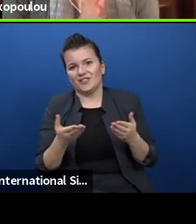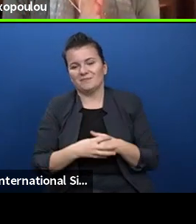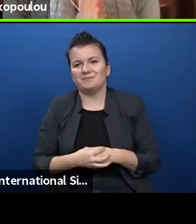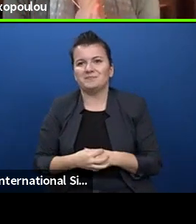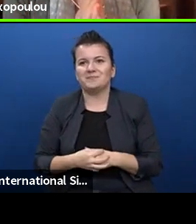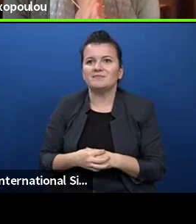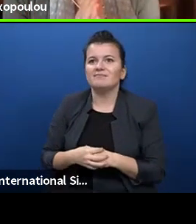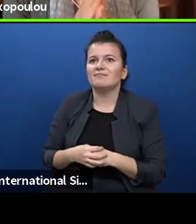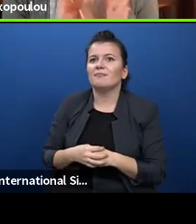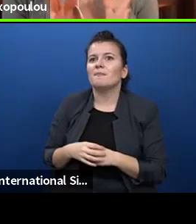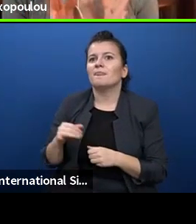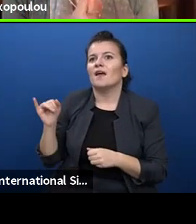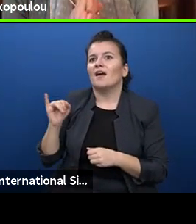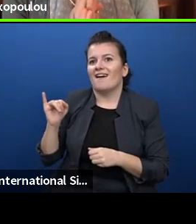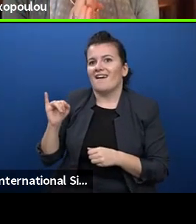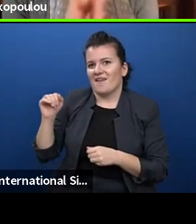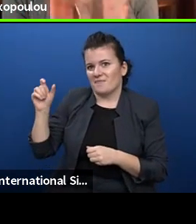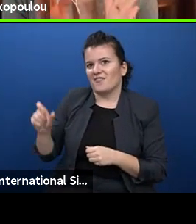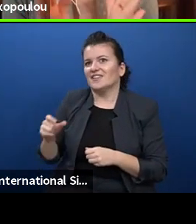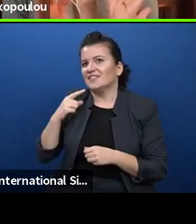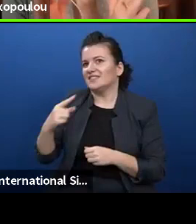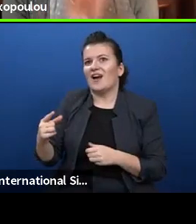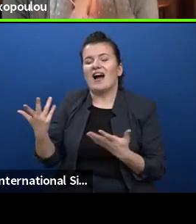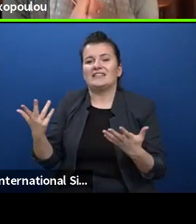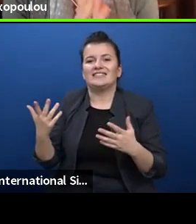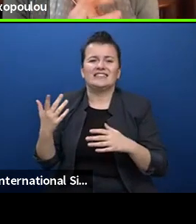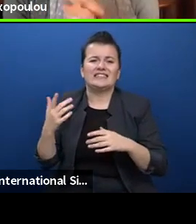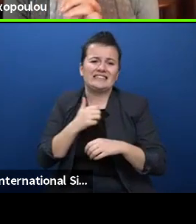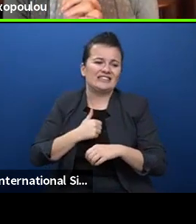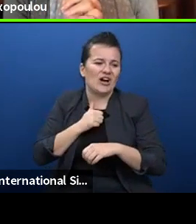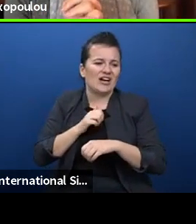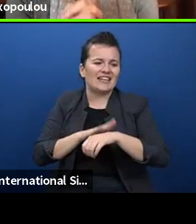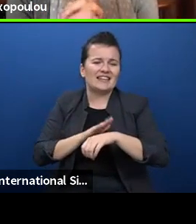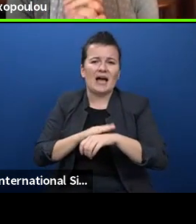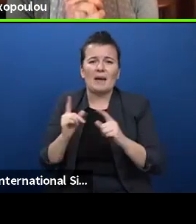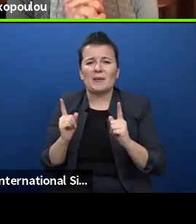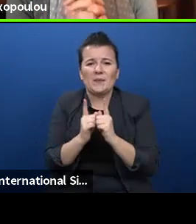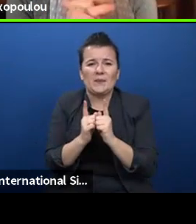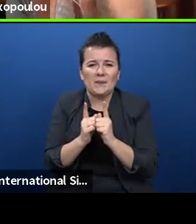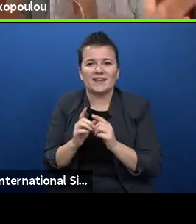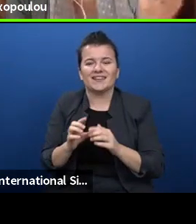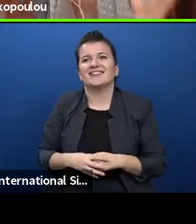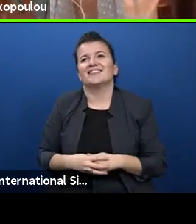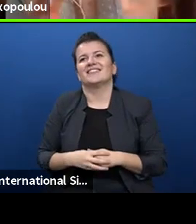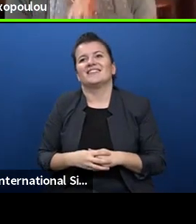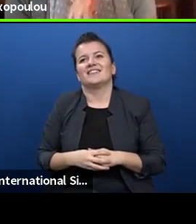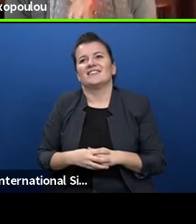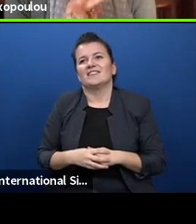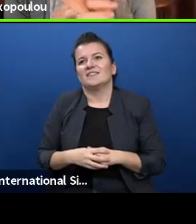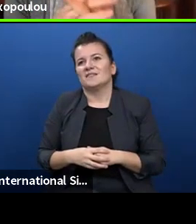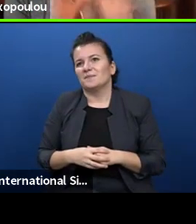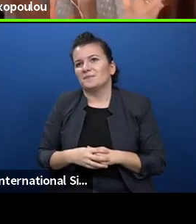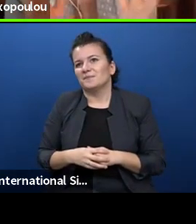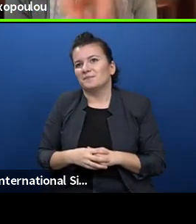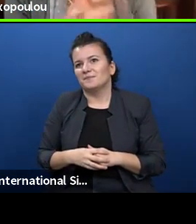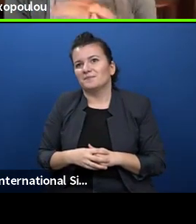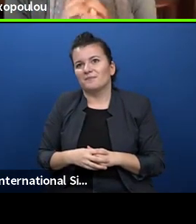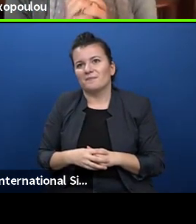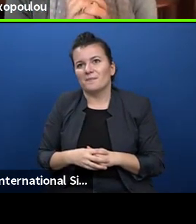The problem is that we have got just a little bit of time left, and because